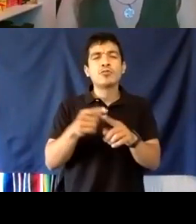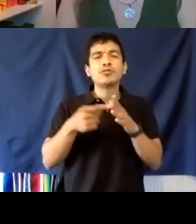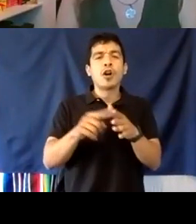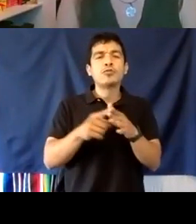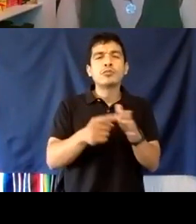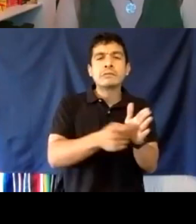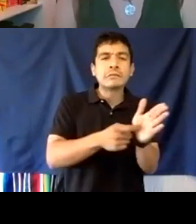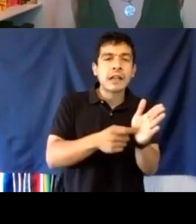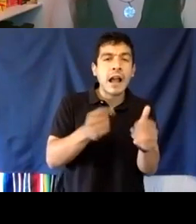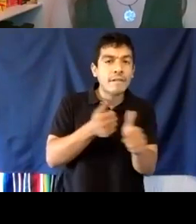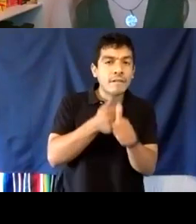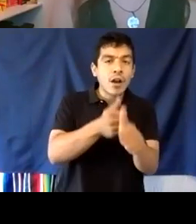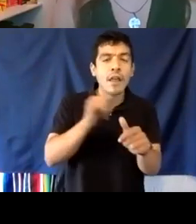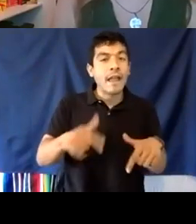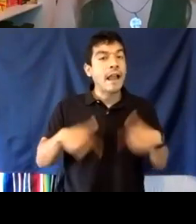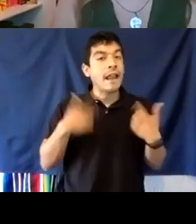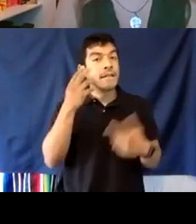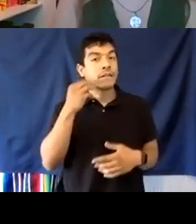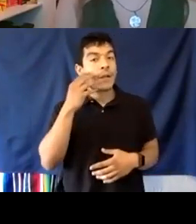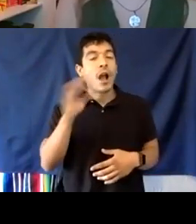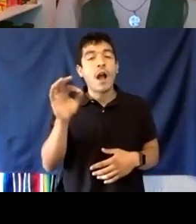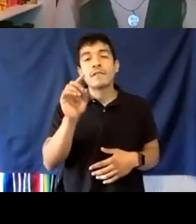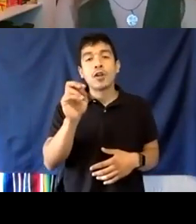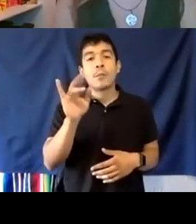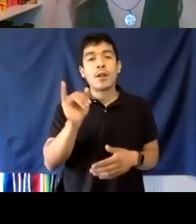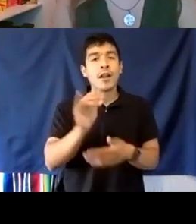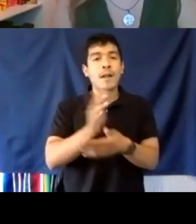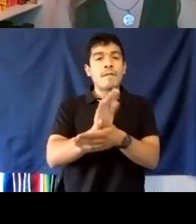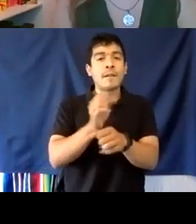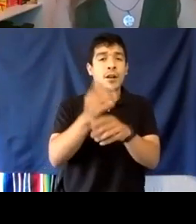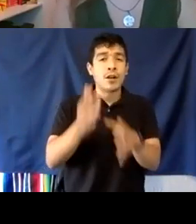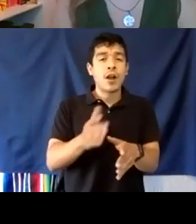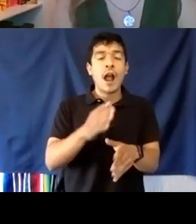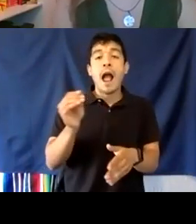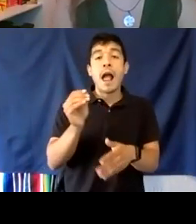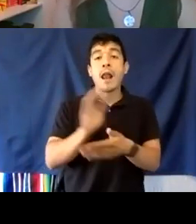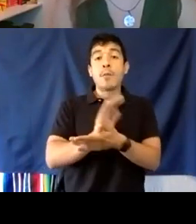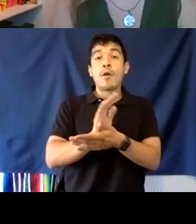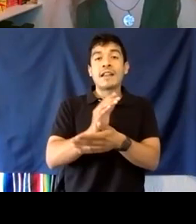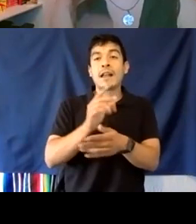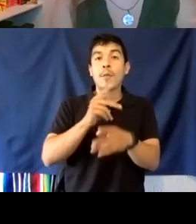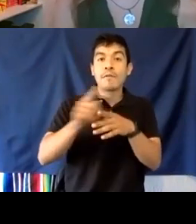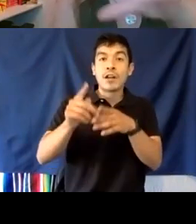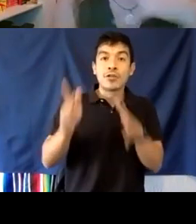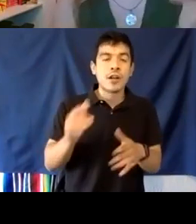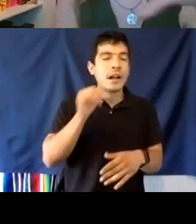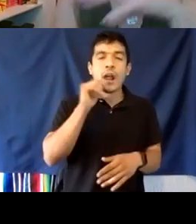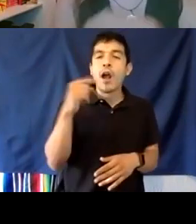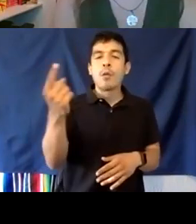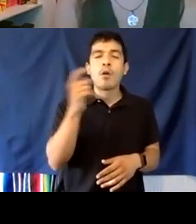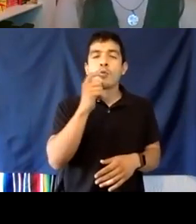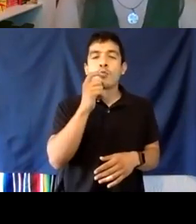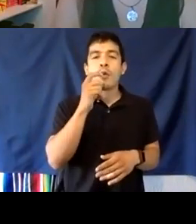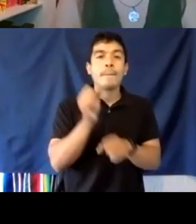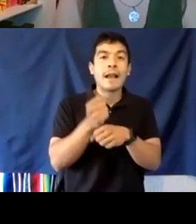lived experiences of documentary filmmakers and documentary film professionals, not just makers, but those of us who work in